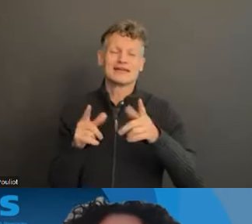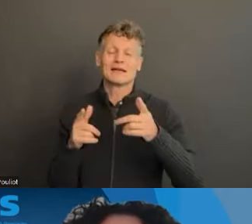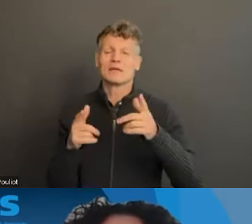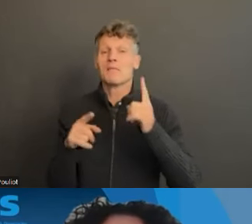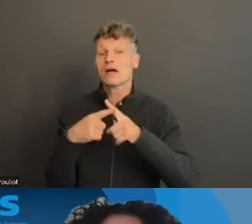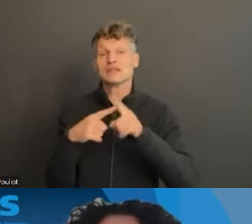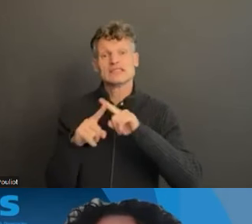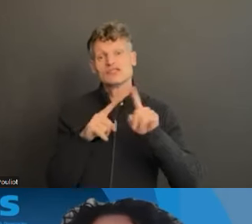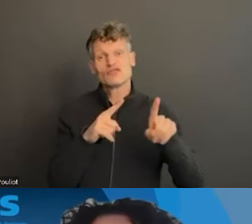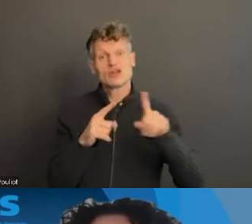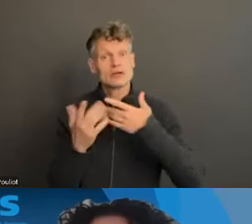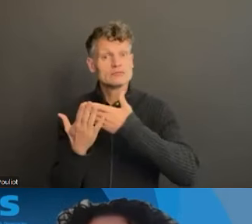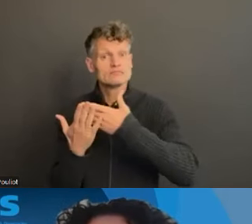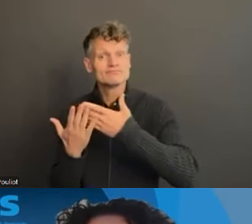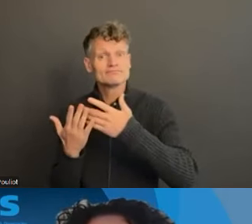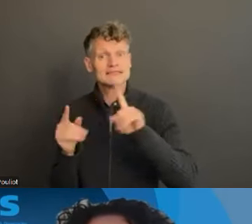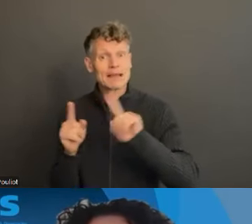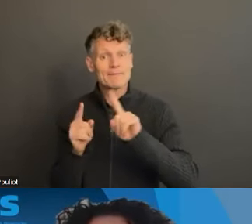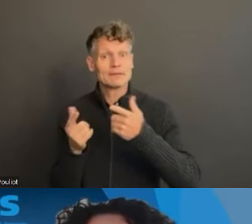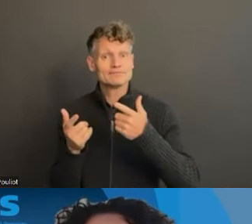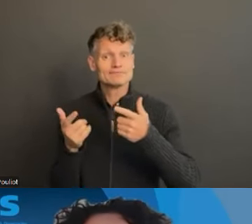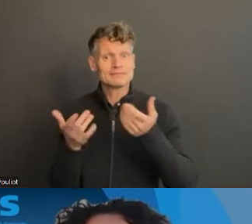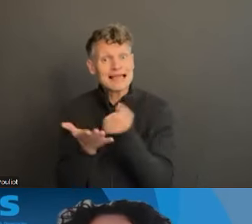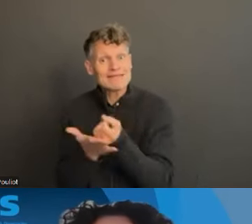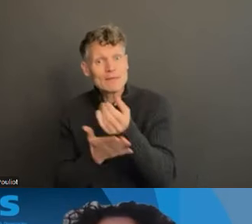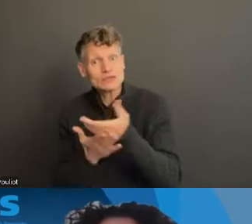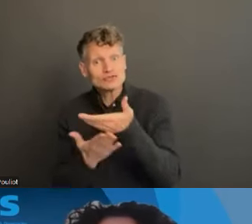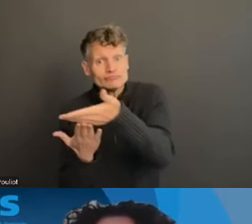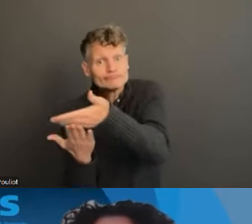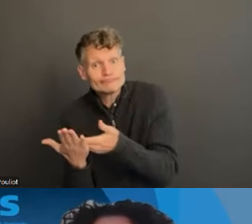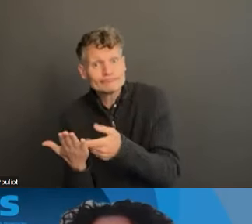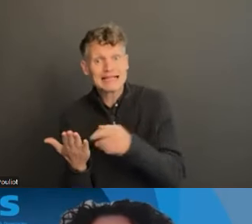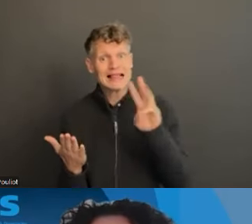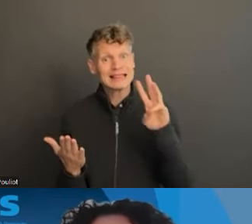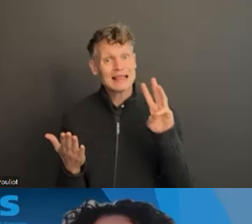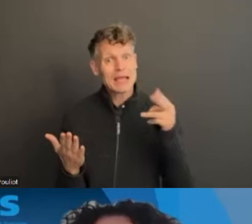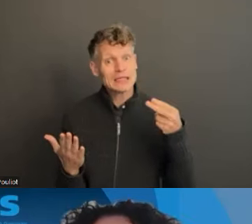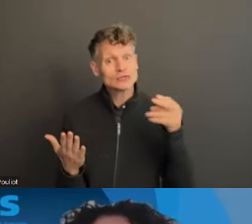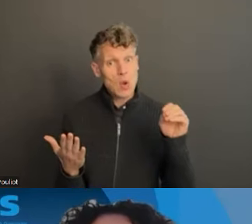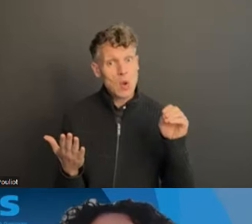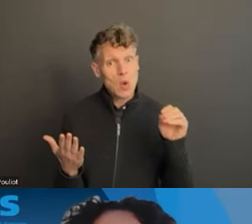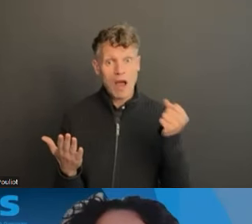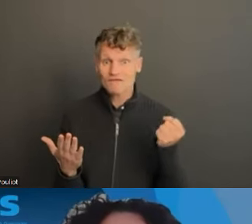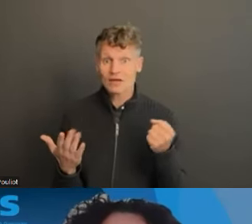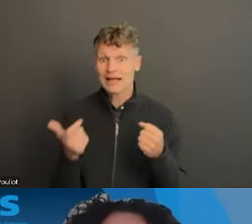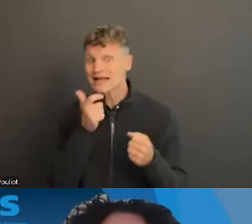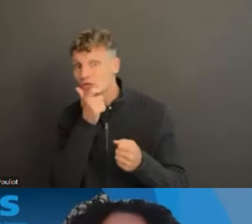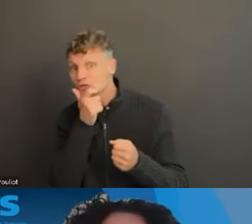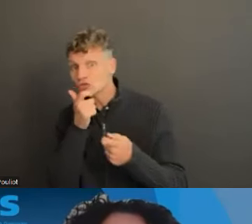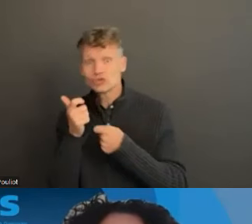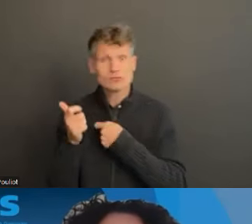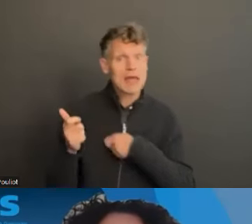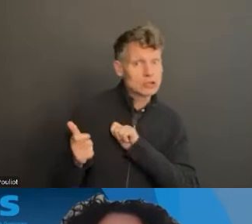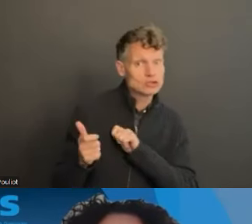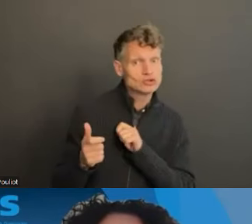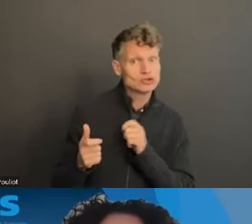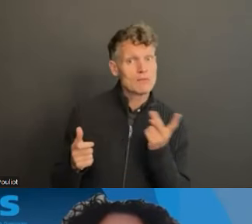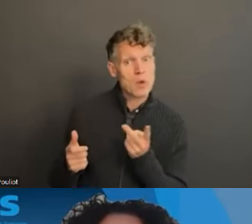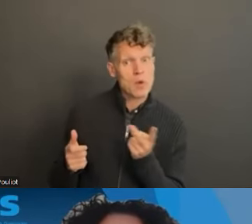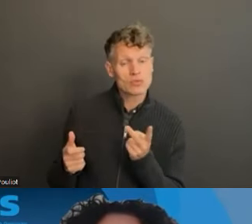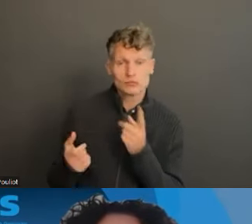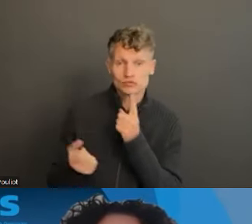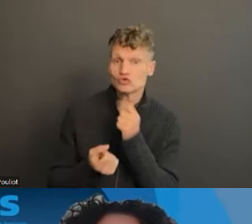in Spanish. And also as a team, we also, lend our support for the